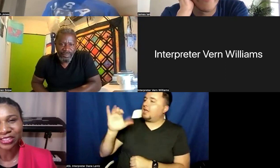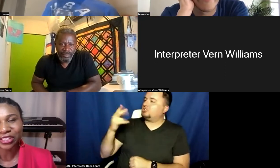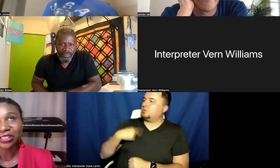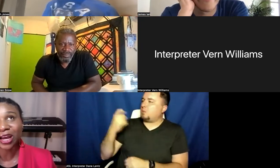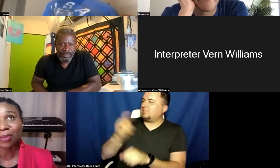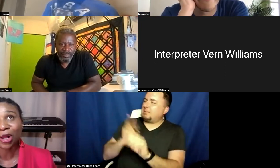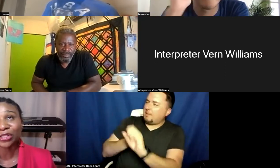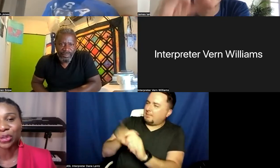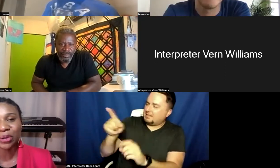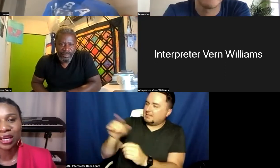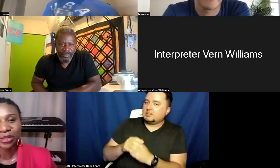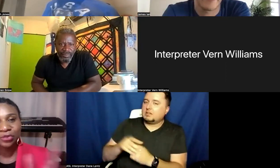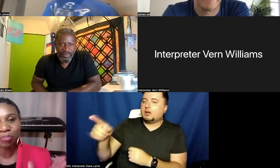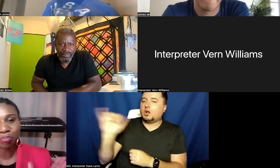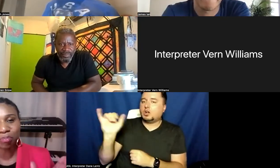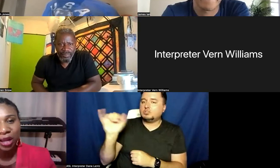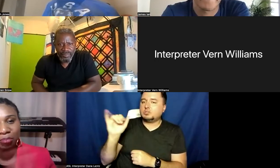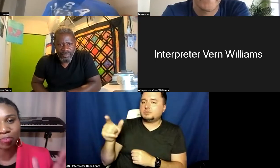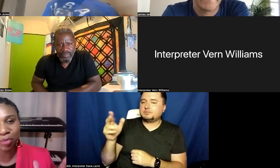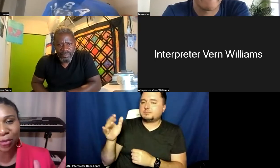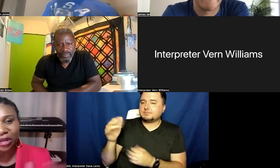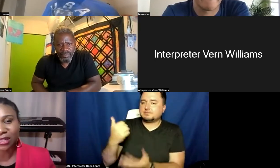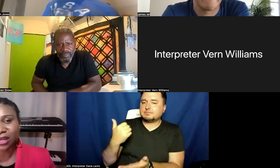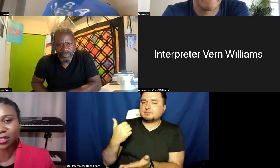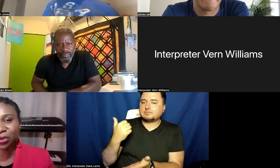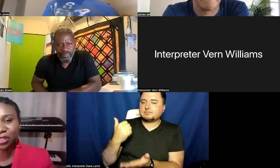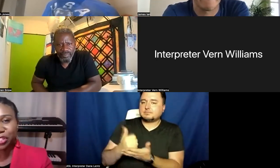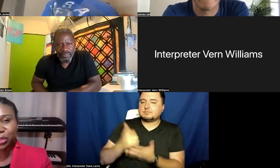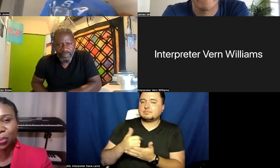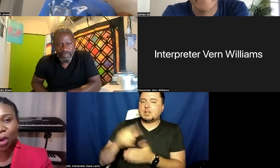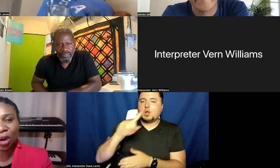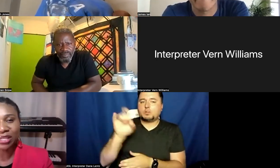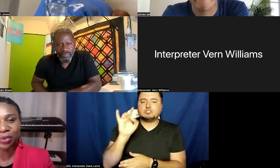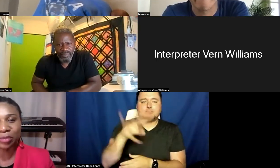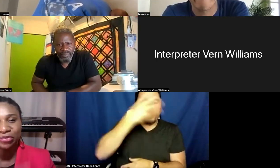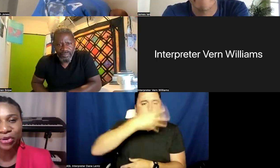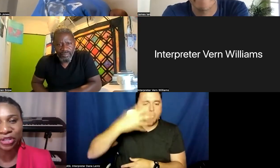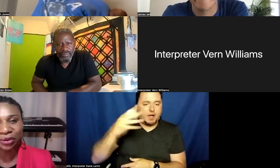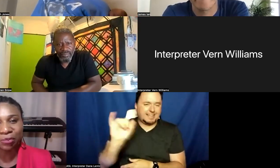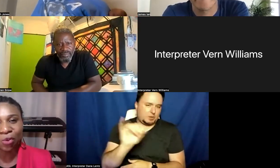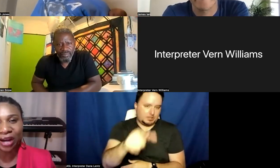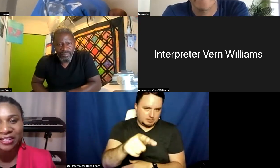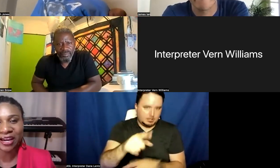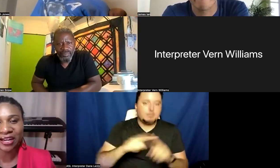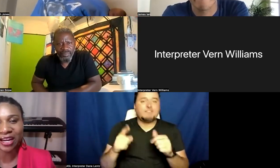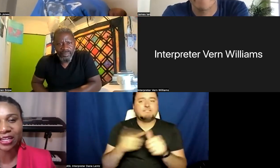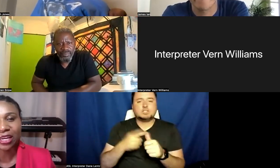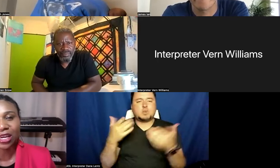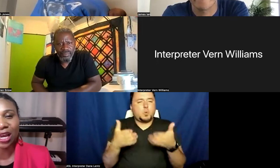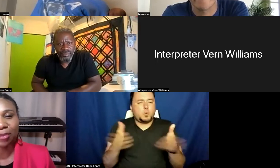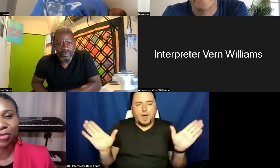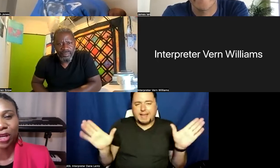and to just also sort of, I want to toss the question to Wawa as well. But before I do, I want to widen the net